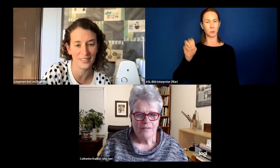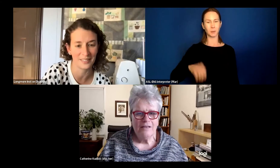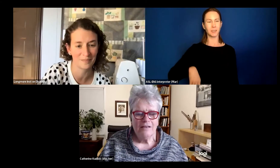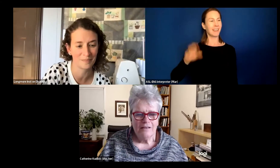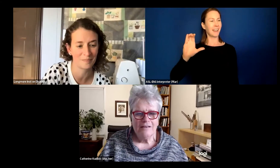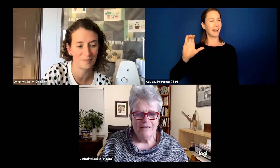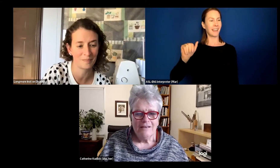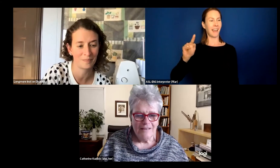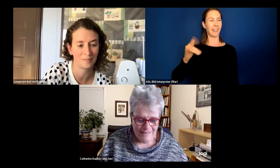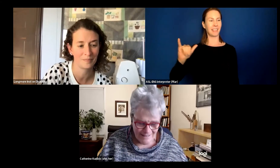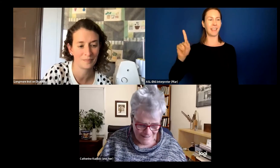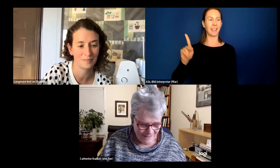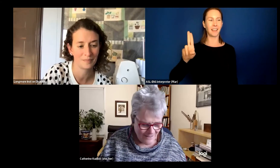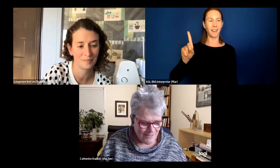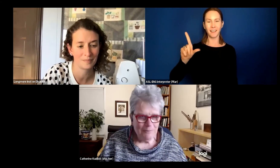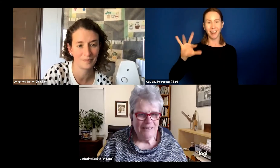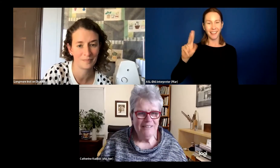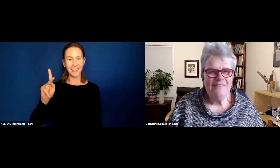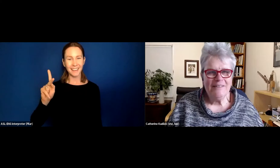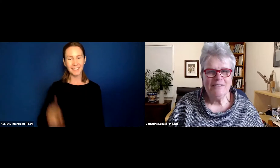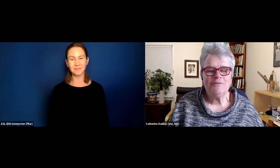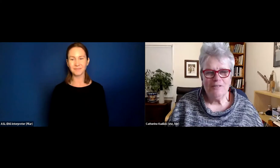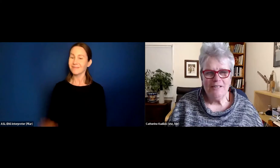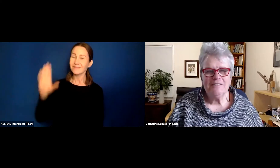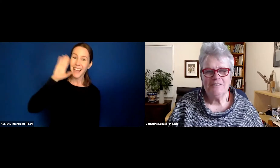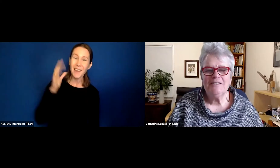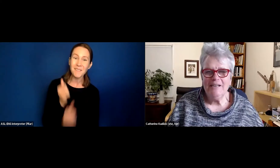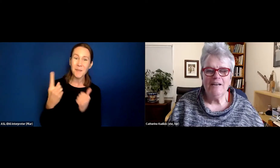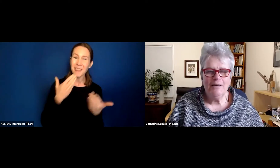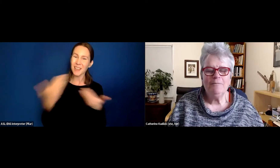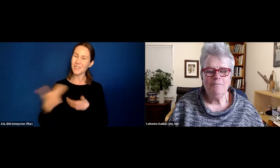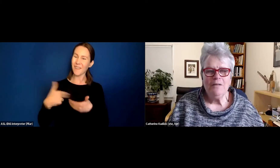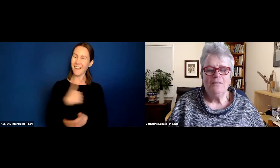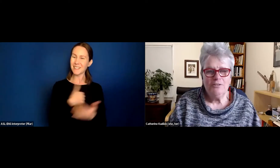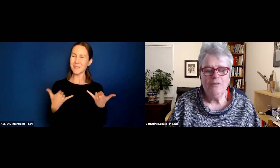Thank you, Kathy. Hey, hi everybody, and thanks for joining us today